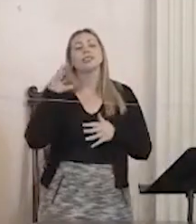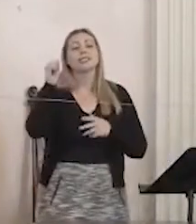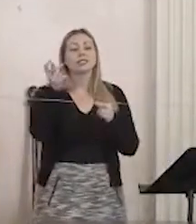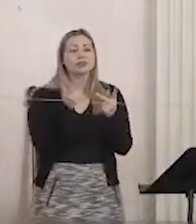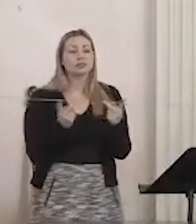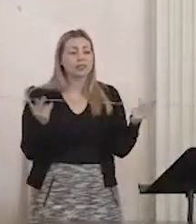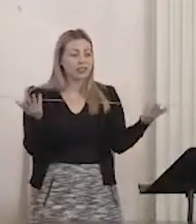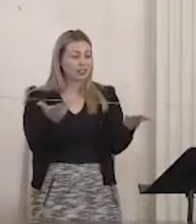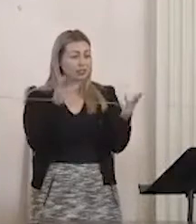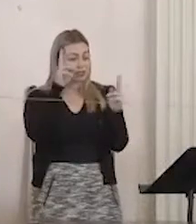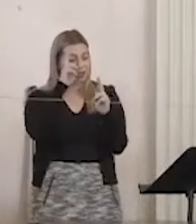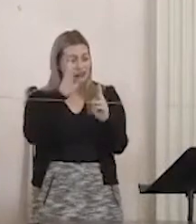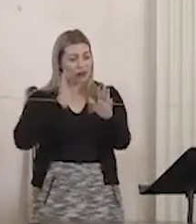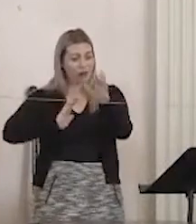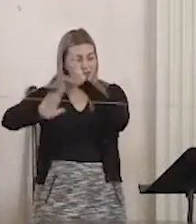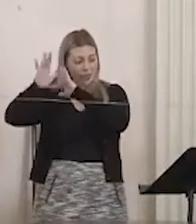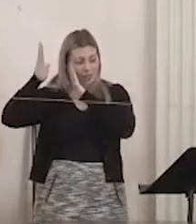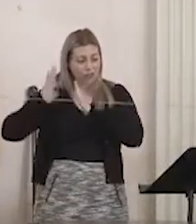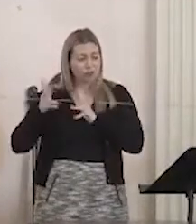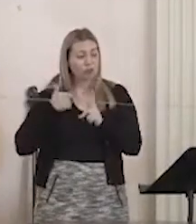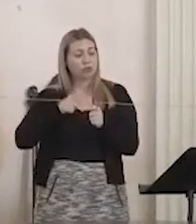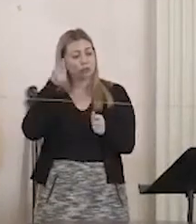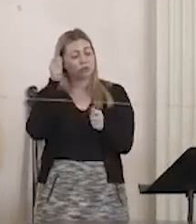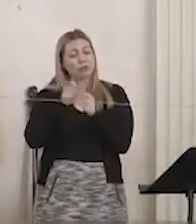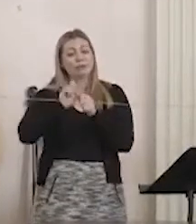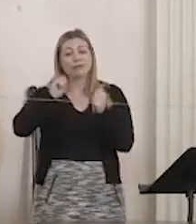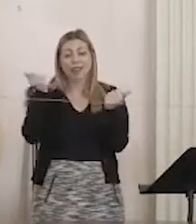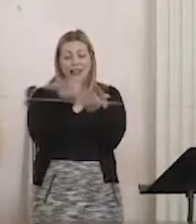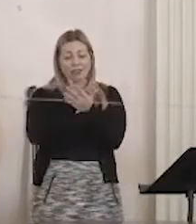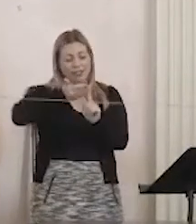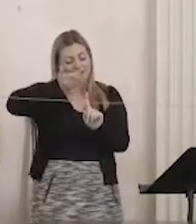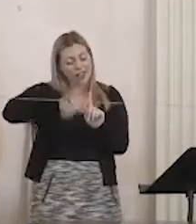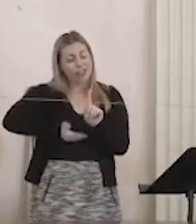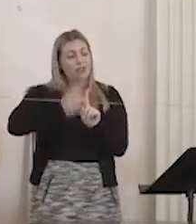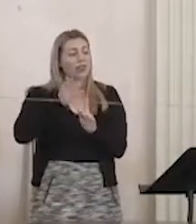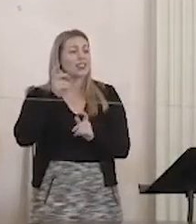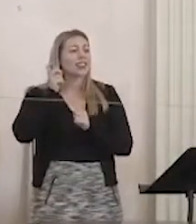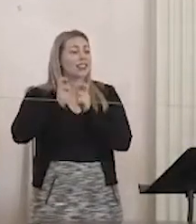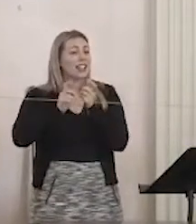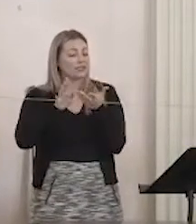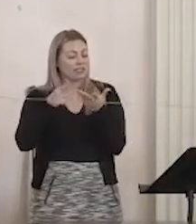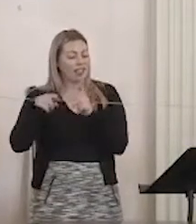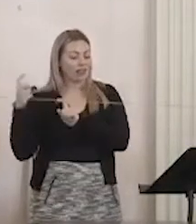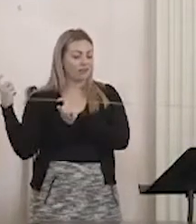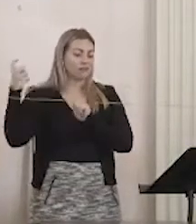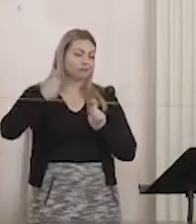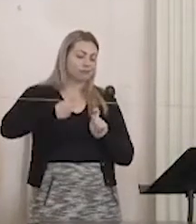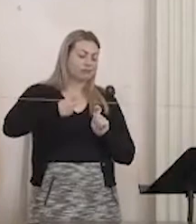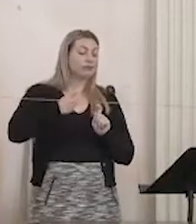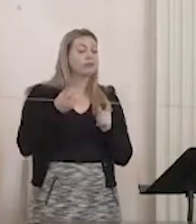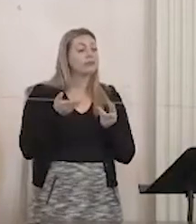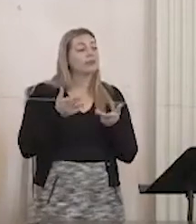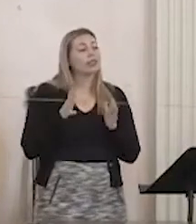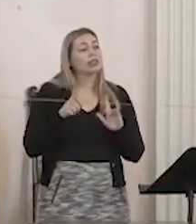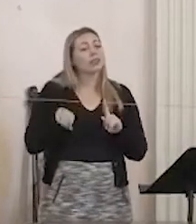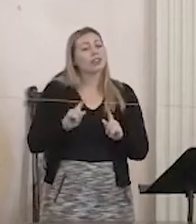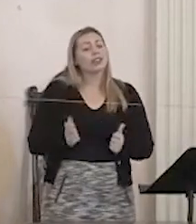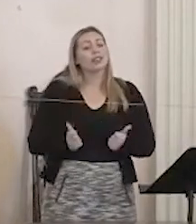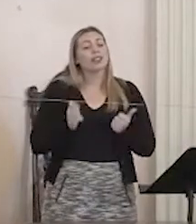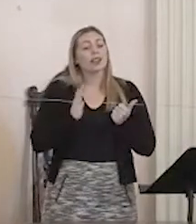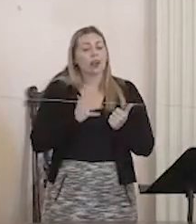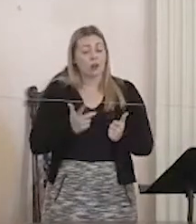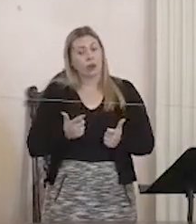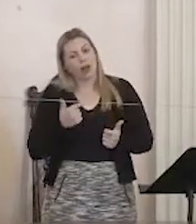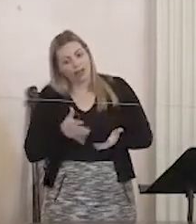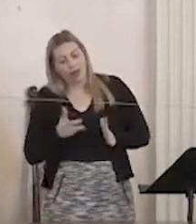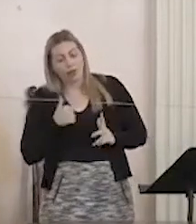place honoring our ancestors, remembering all that they were, the gifts that they bequeathed us. May they live our lives. May